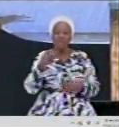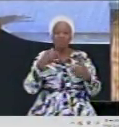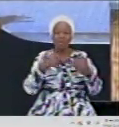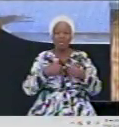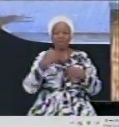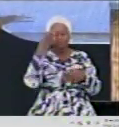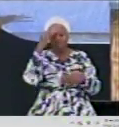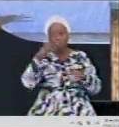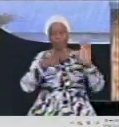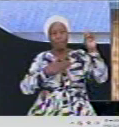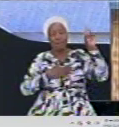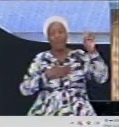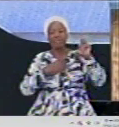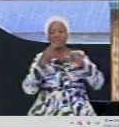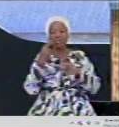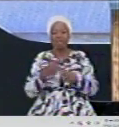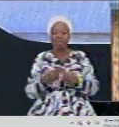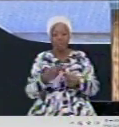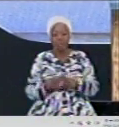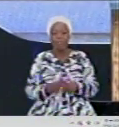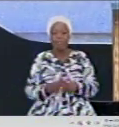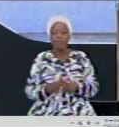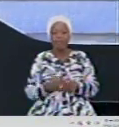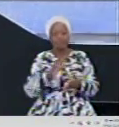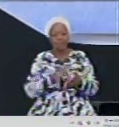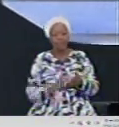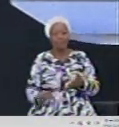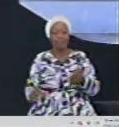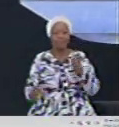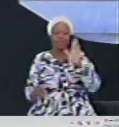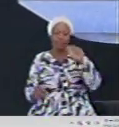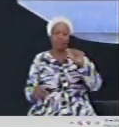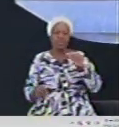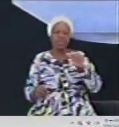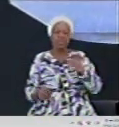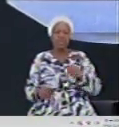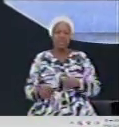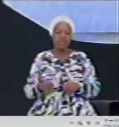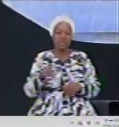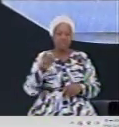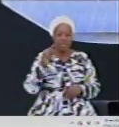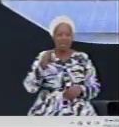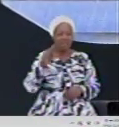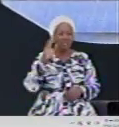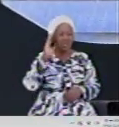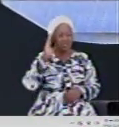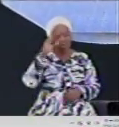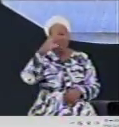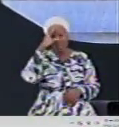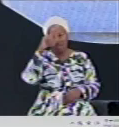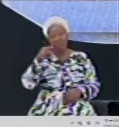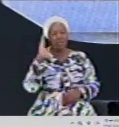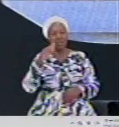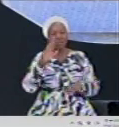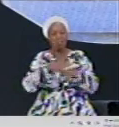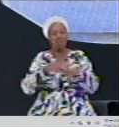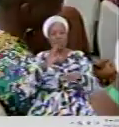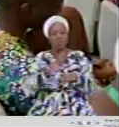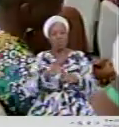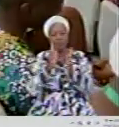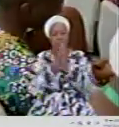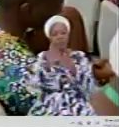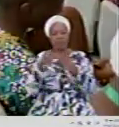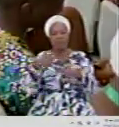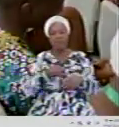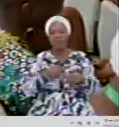verse 15, it says, he shall call upon me and I will answer. That's